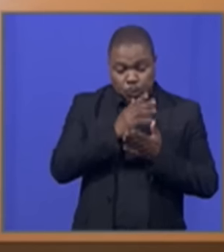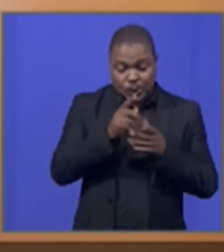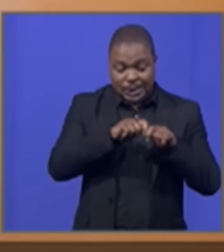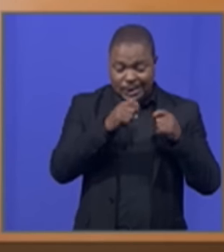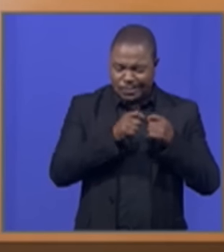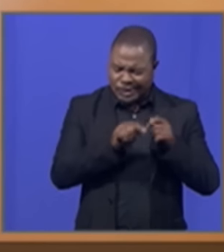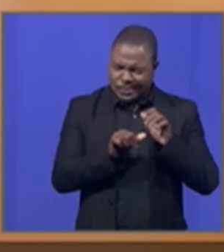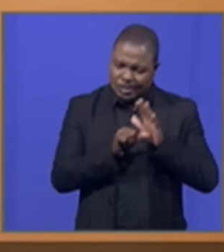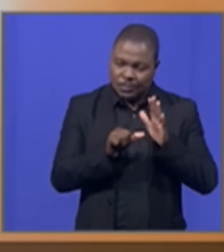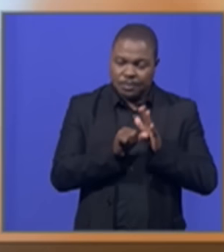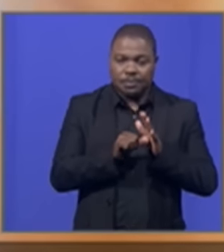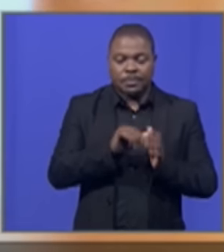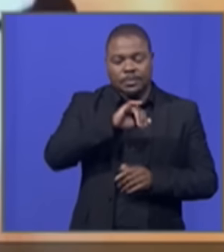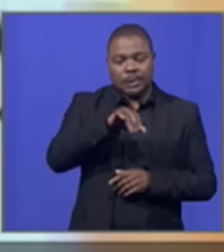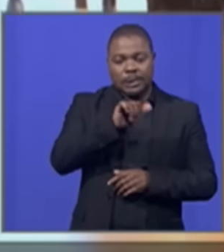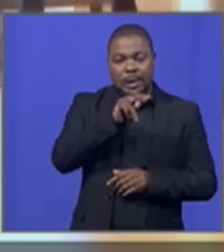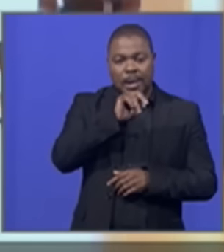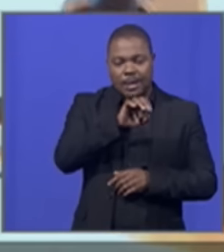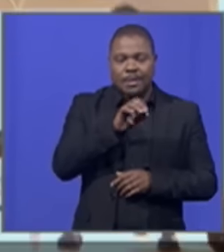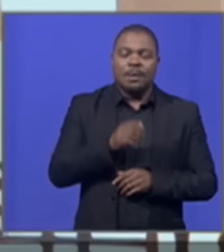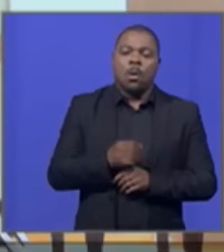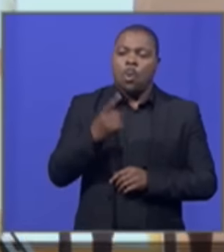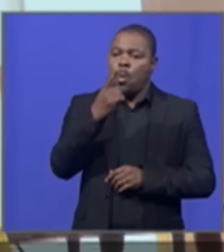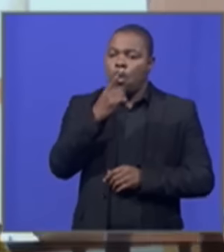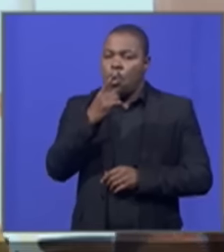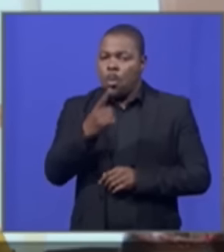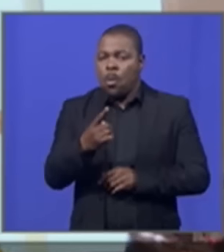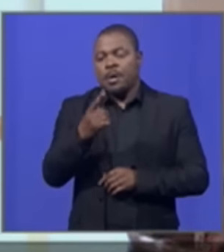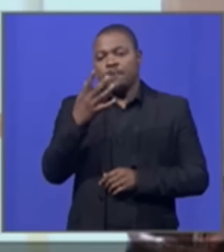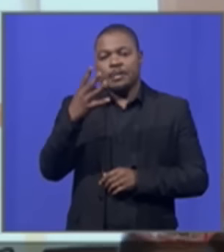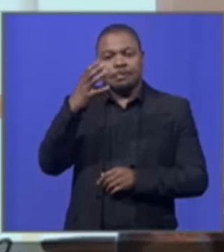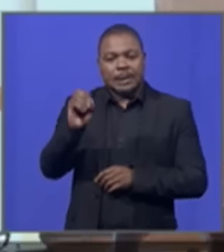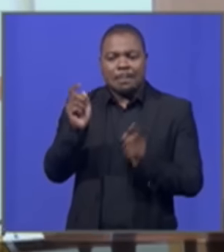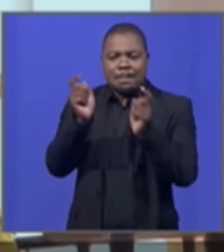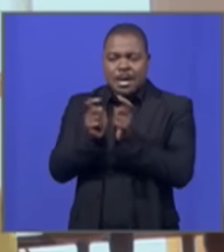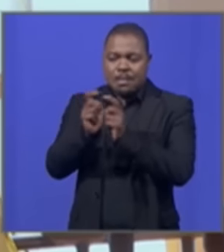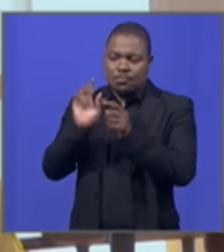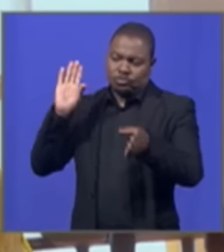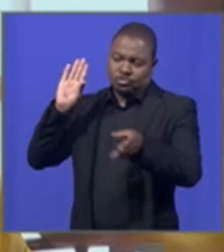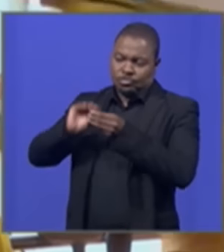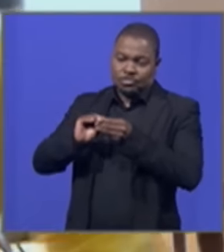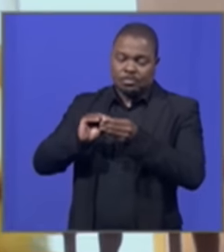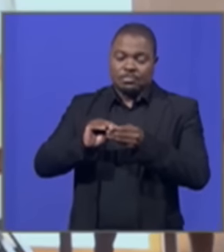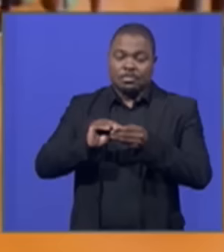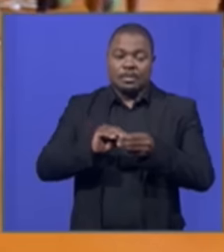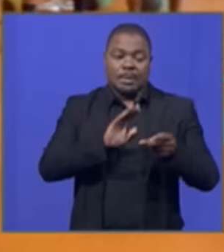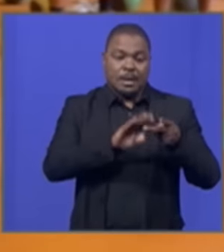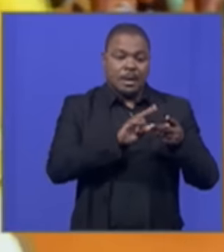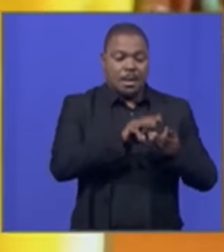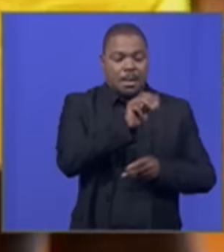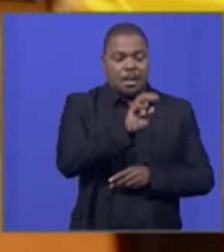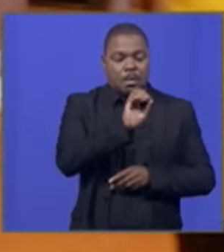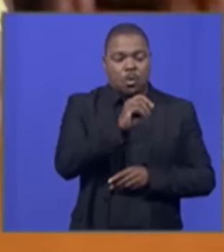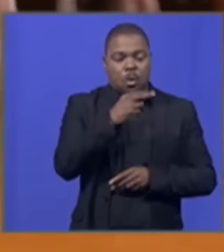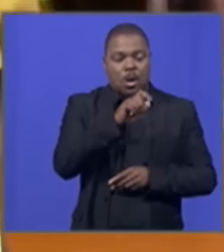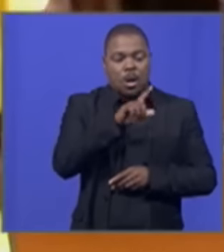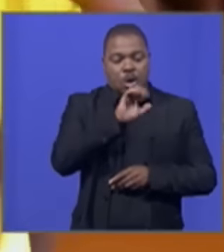first. Jane o kitikile papadi ya gagwe ya bolekgolo 50 ya Banyana mola moralo ka gare Linda Motlhalo a na le